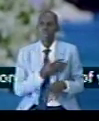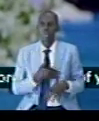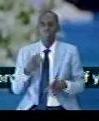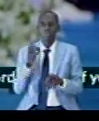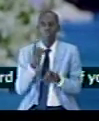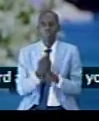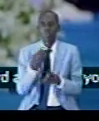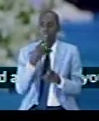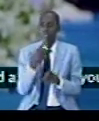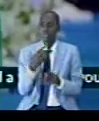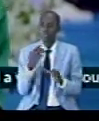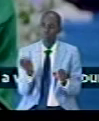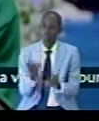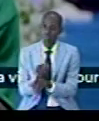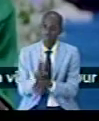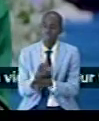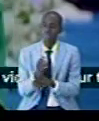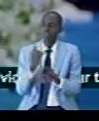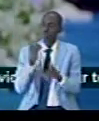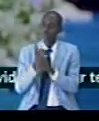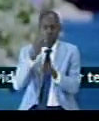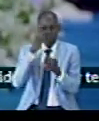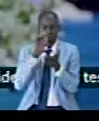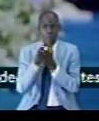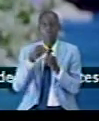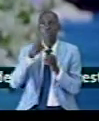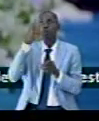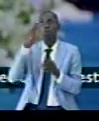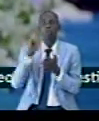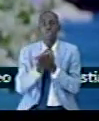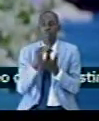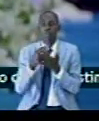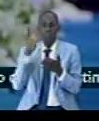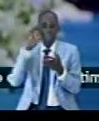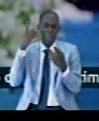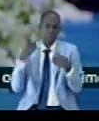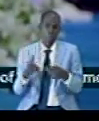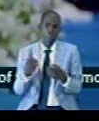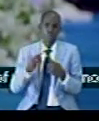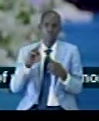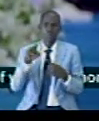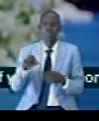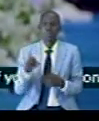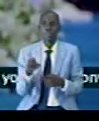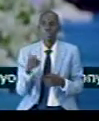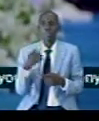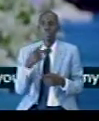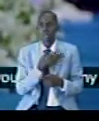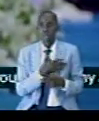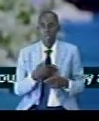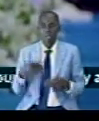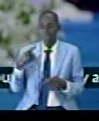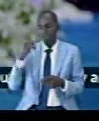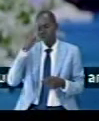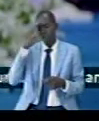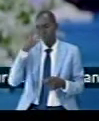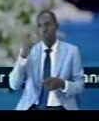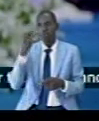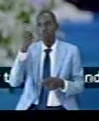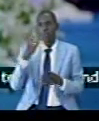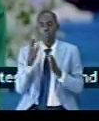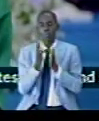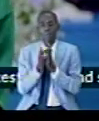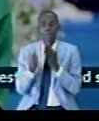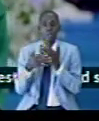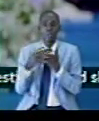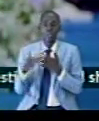God that something is going to happen in my life. Amen. He prayed. I came out after the